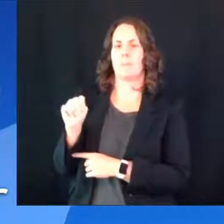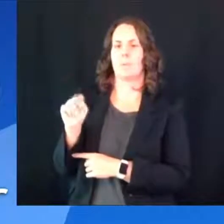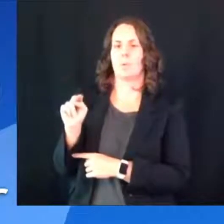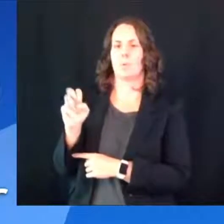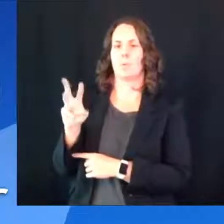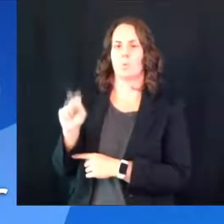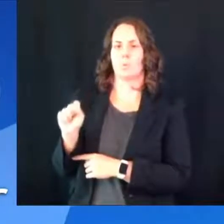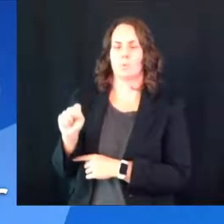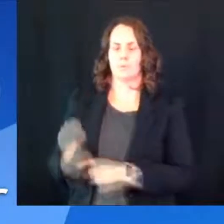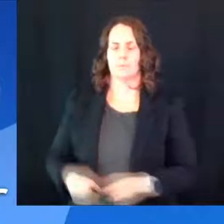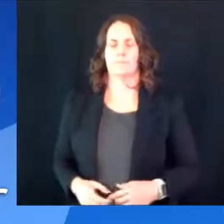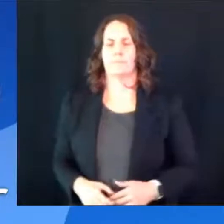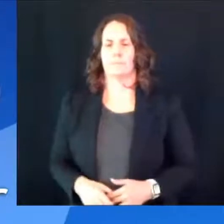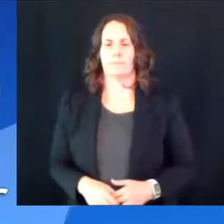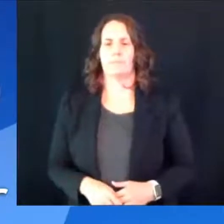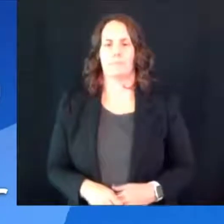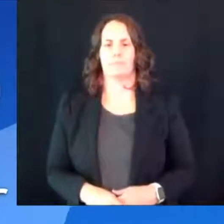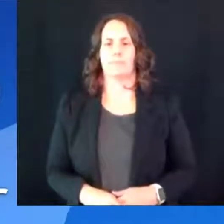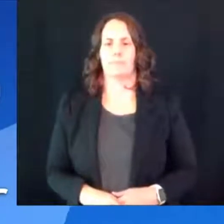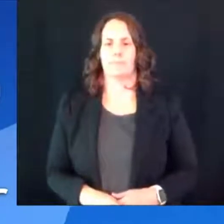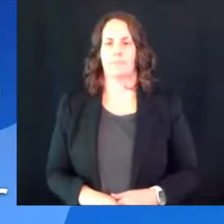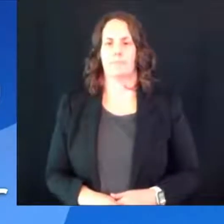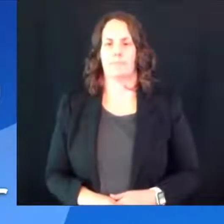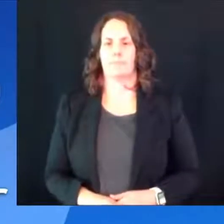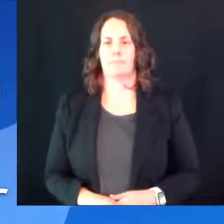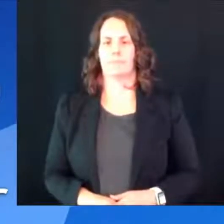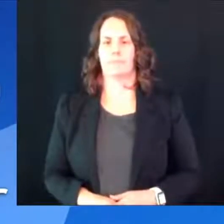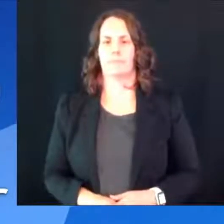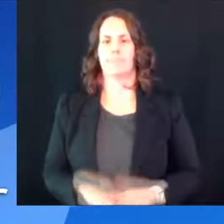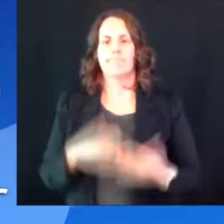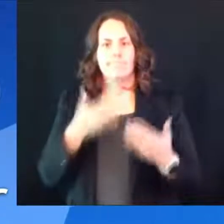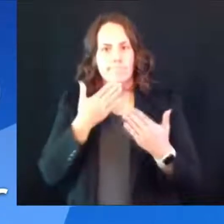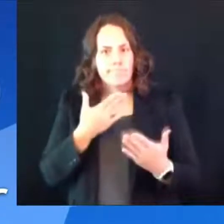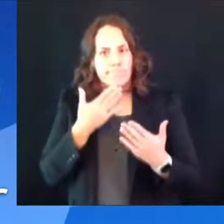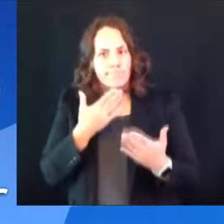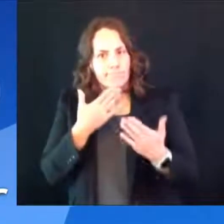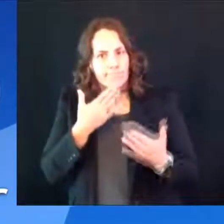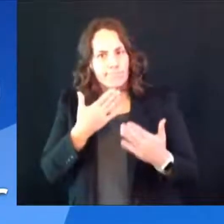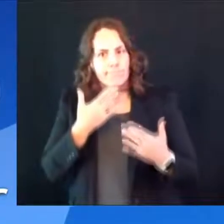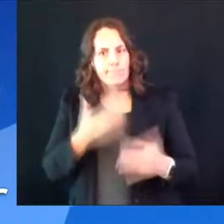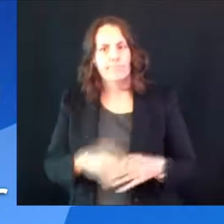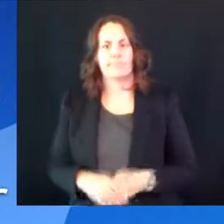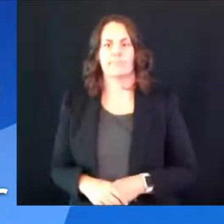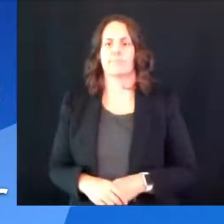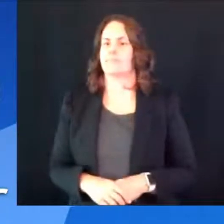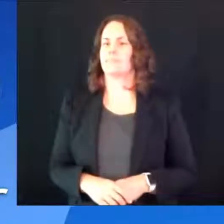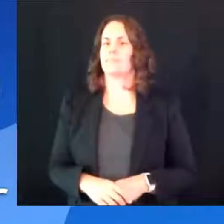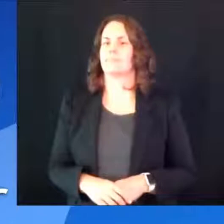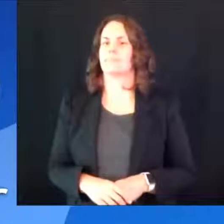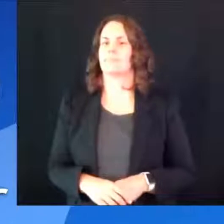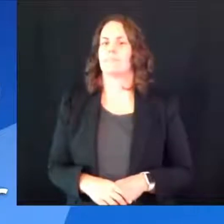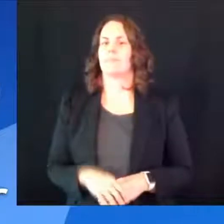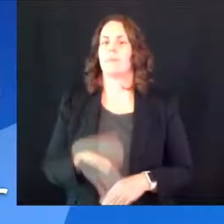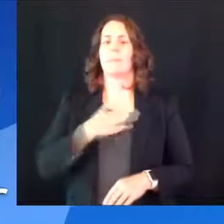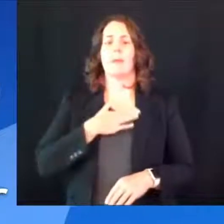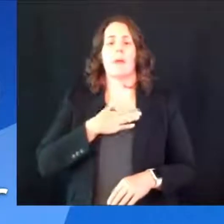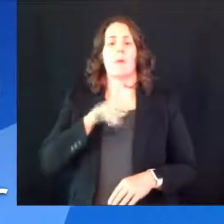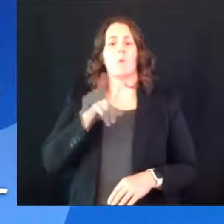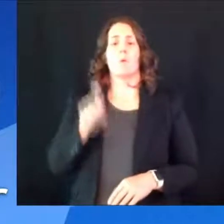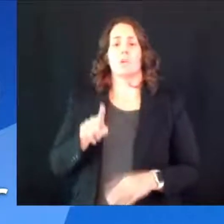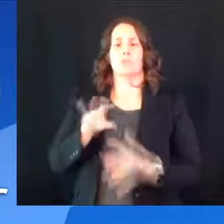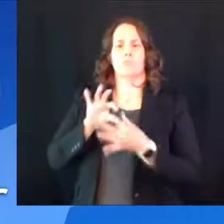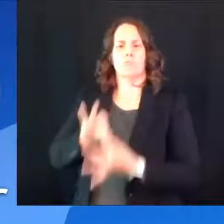Hi, thank you for taking the call today. My question is about inmates at state facilities. There are now outbreaks at 2 facilities with hundreds of